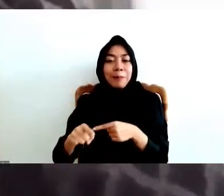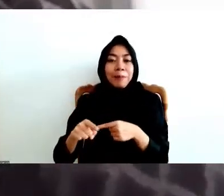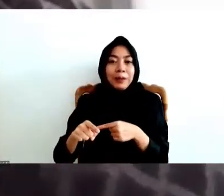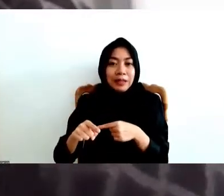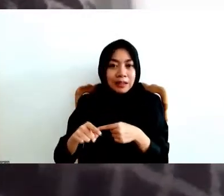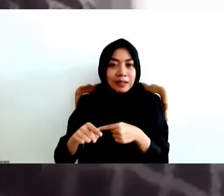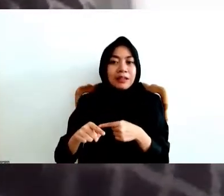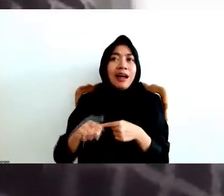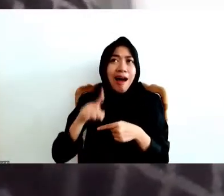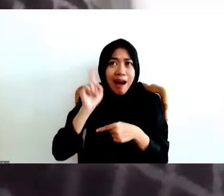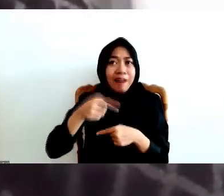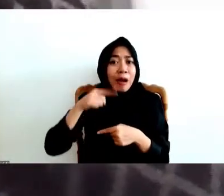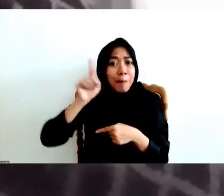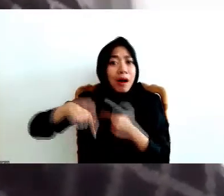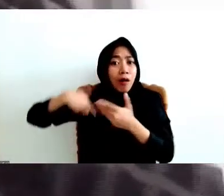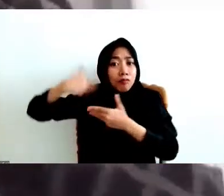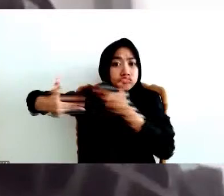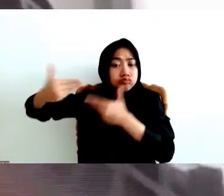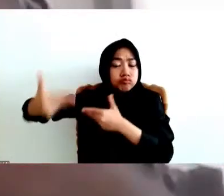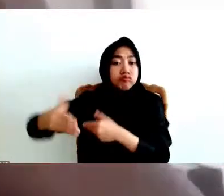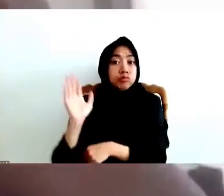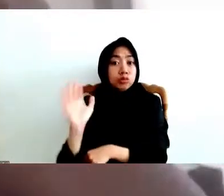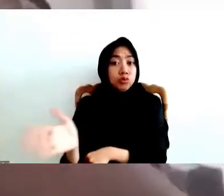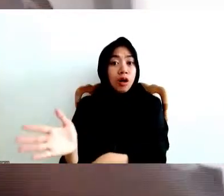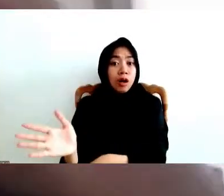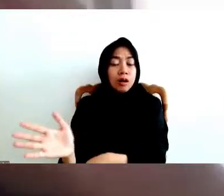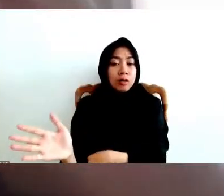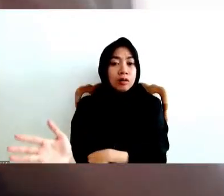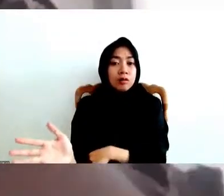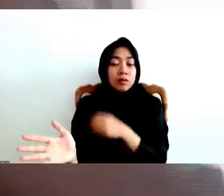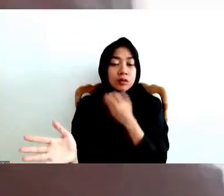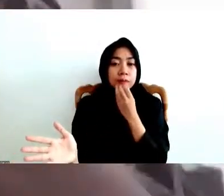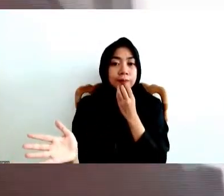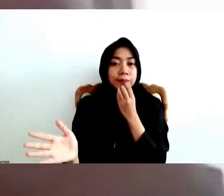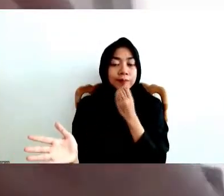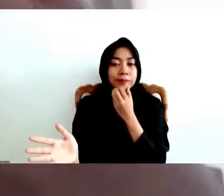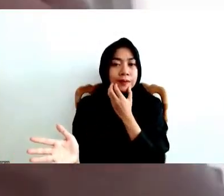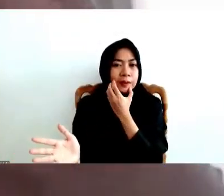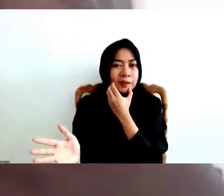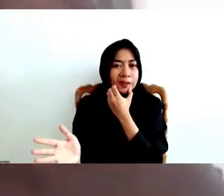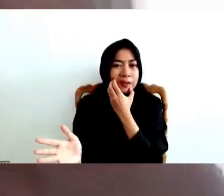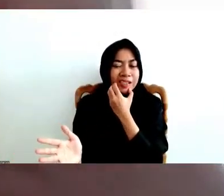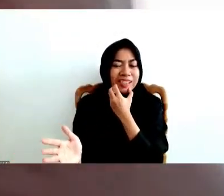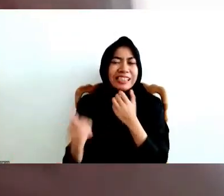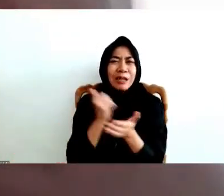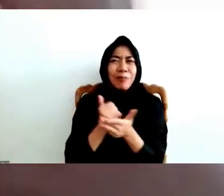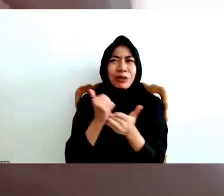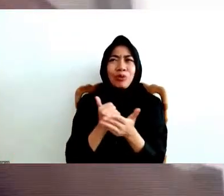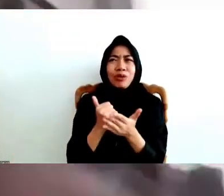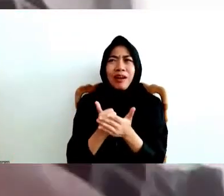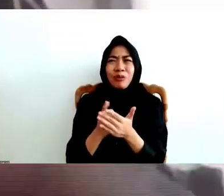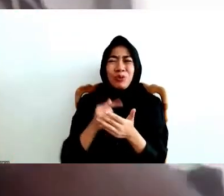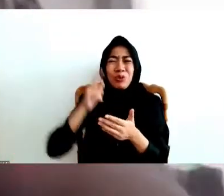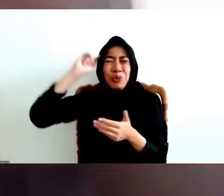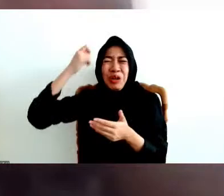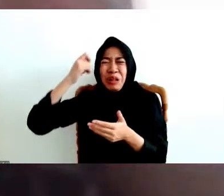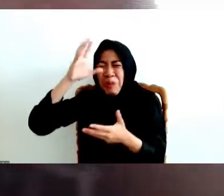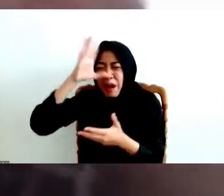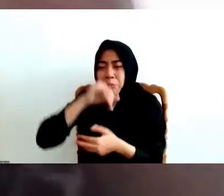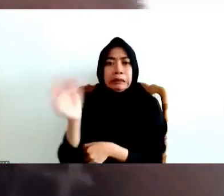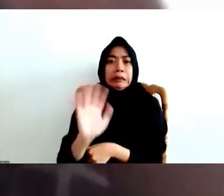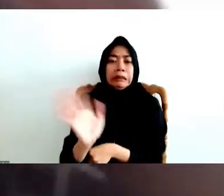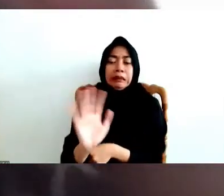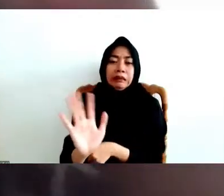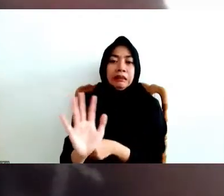there for some time, and it's not too complicated to understand, because